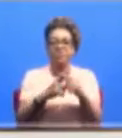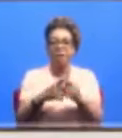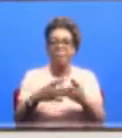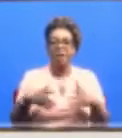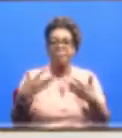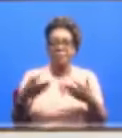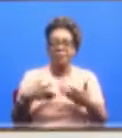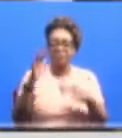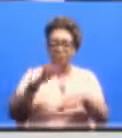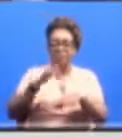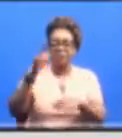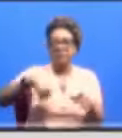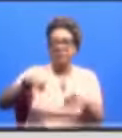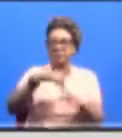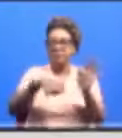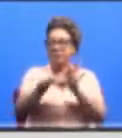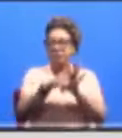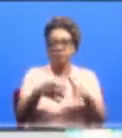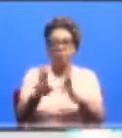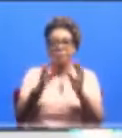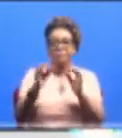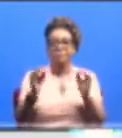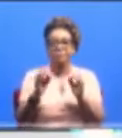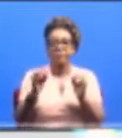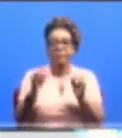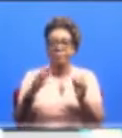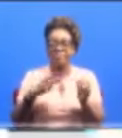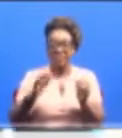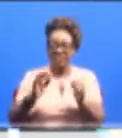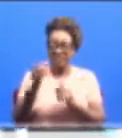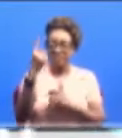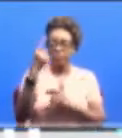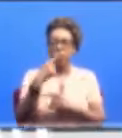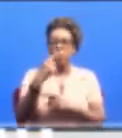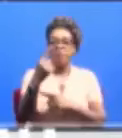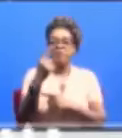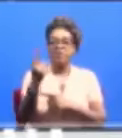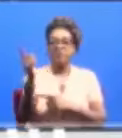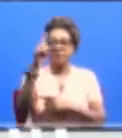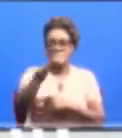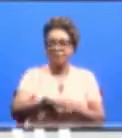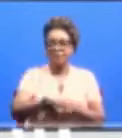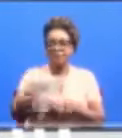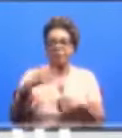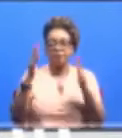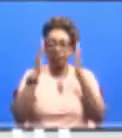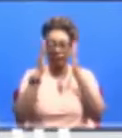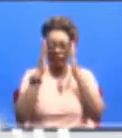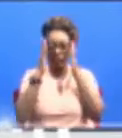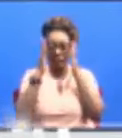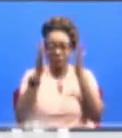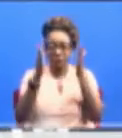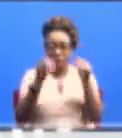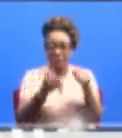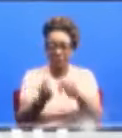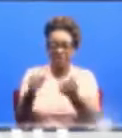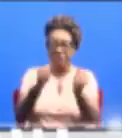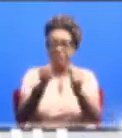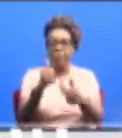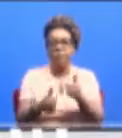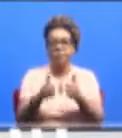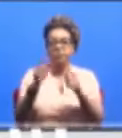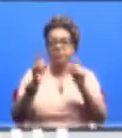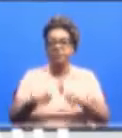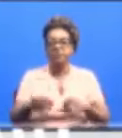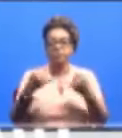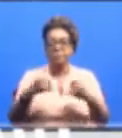didn't affect us negatively. My first 100 days, I want to focus on the strategy that we have to implement on review